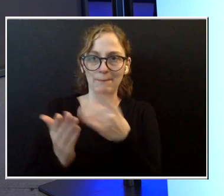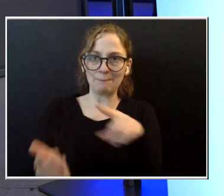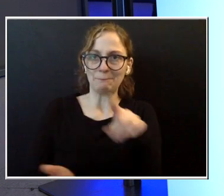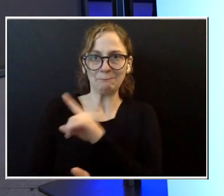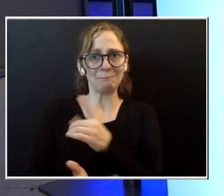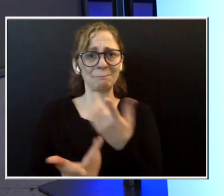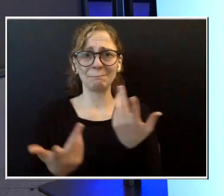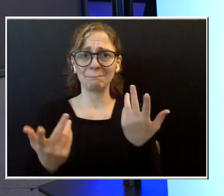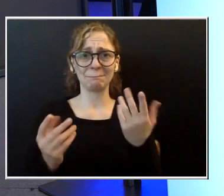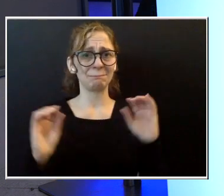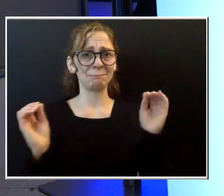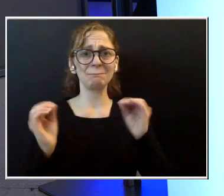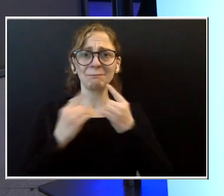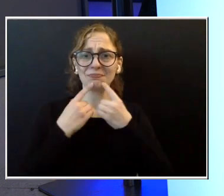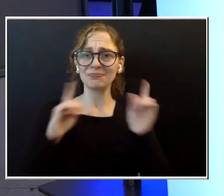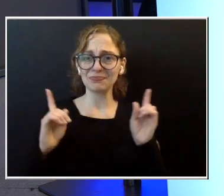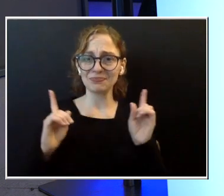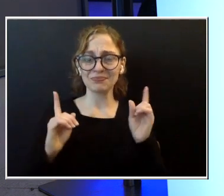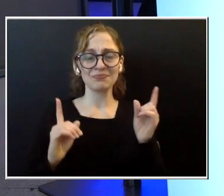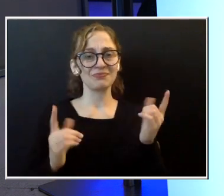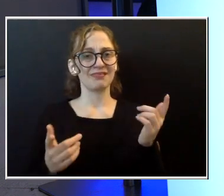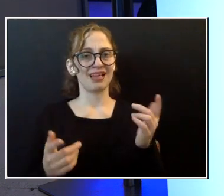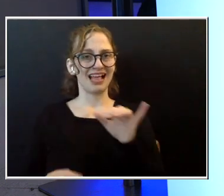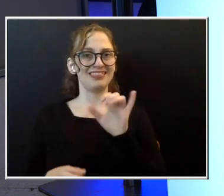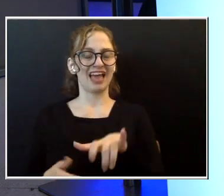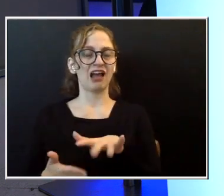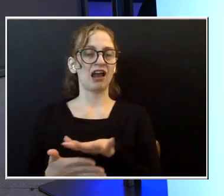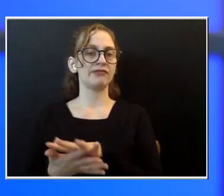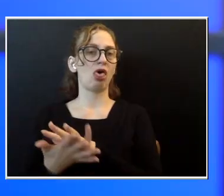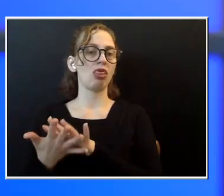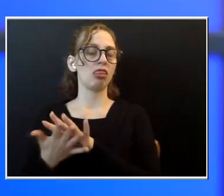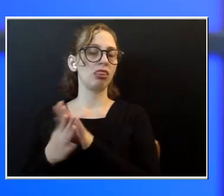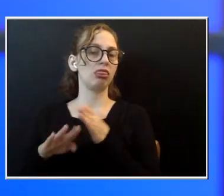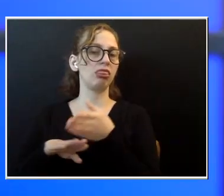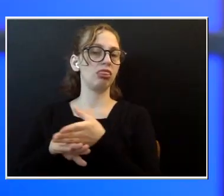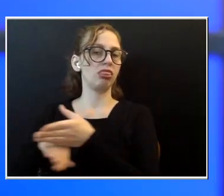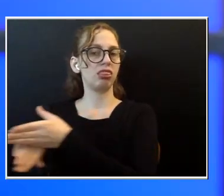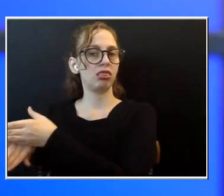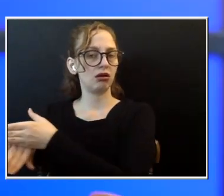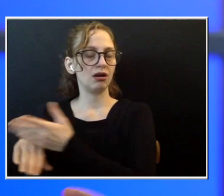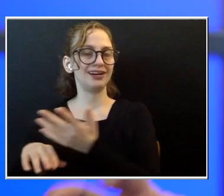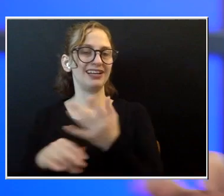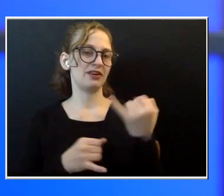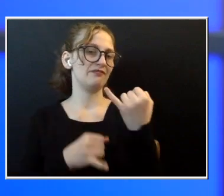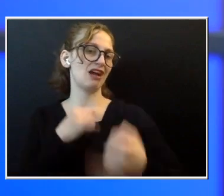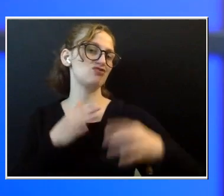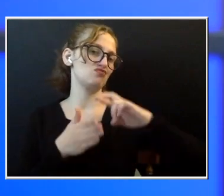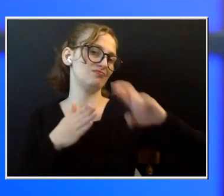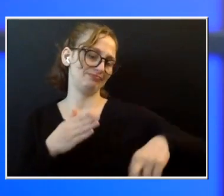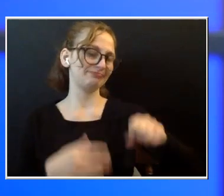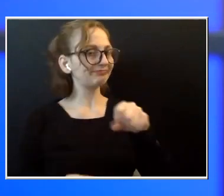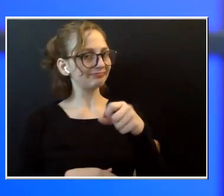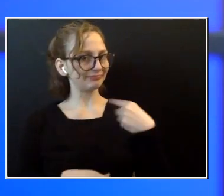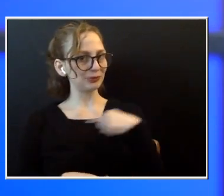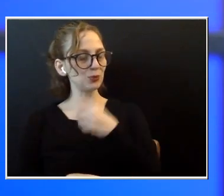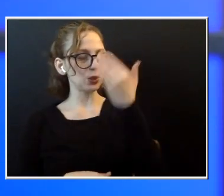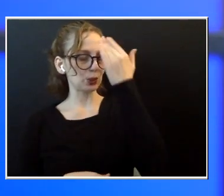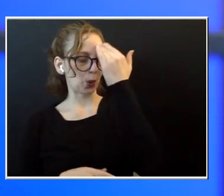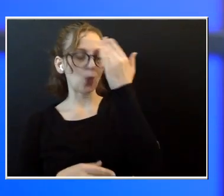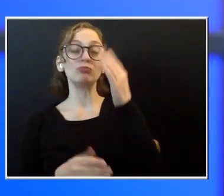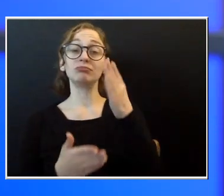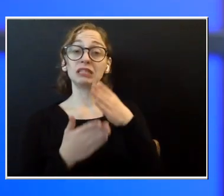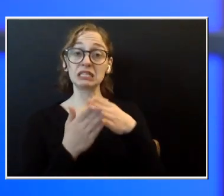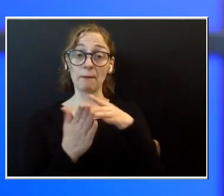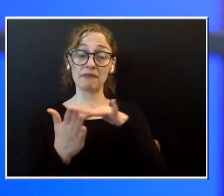of lost in the final result, right? Right, and we know that. You know, some of these studies were sub-analyzed into different